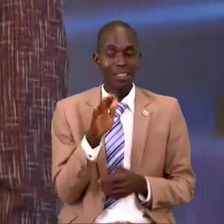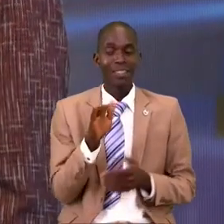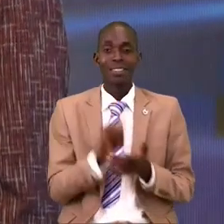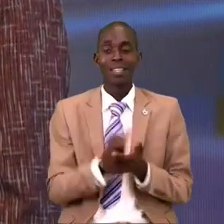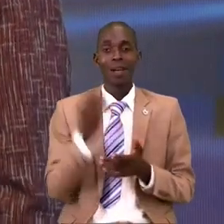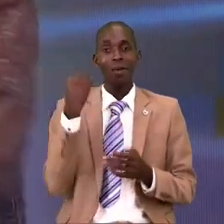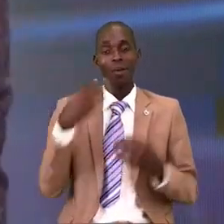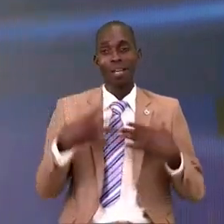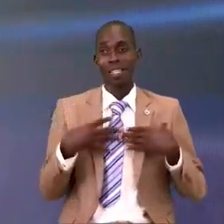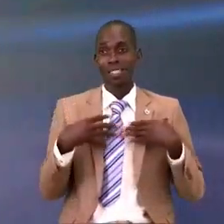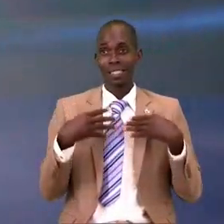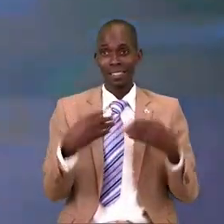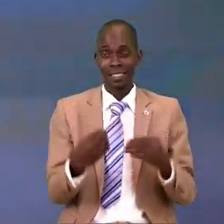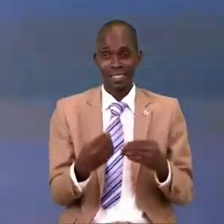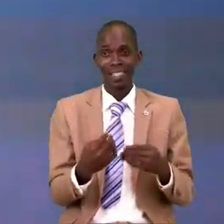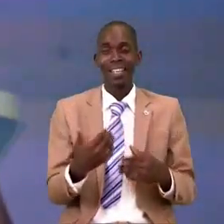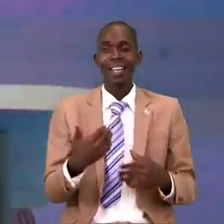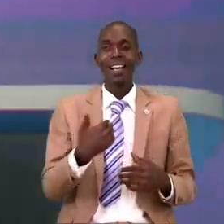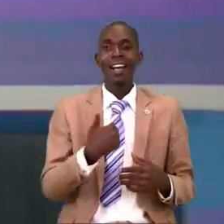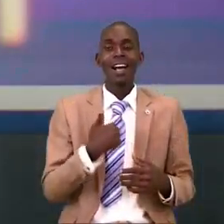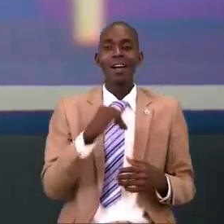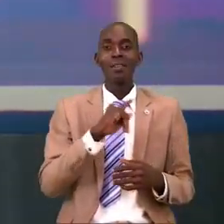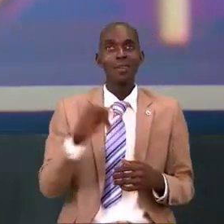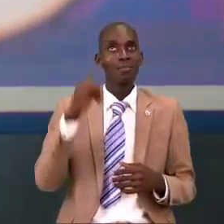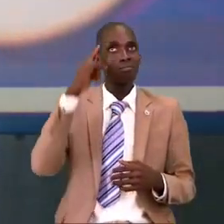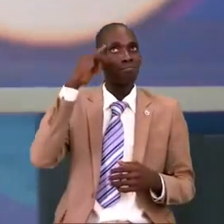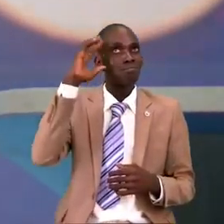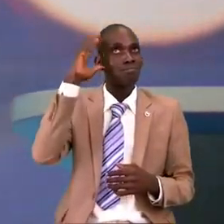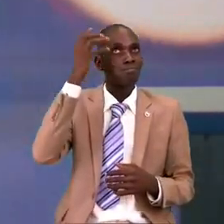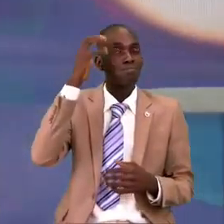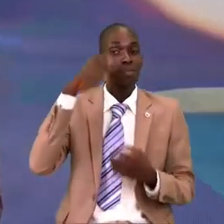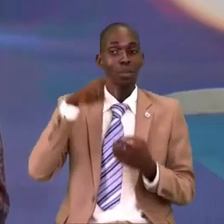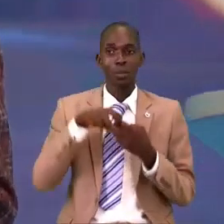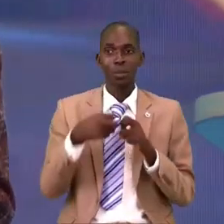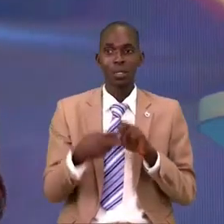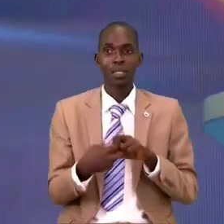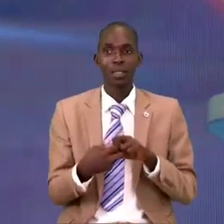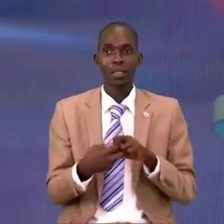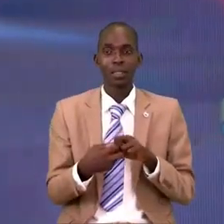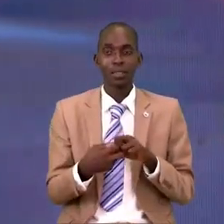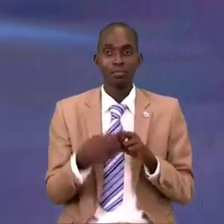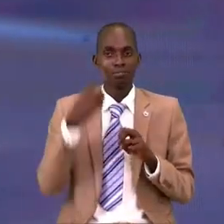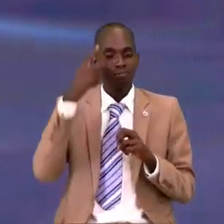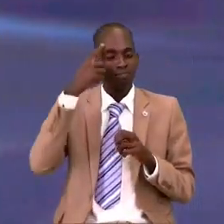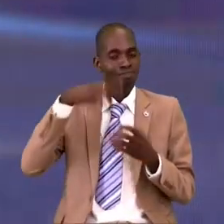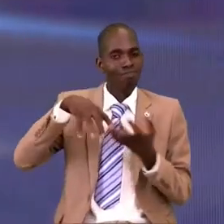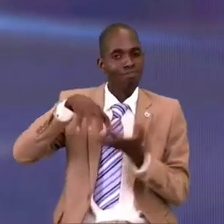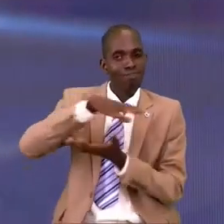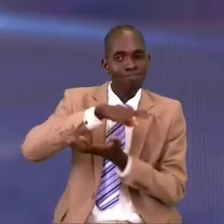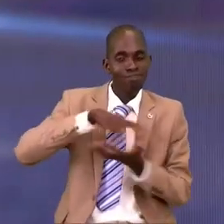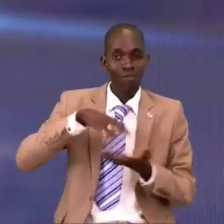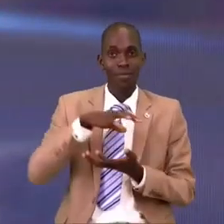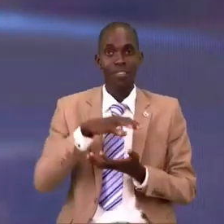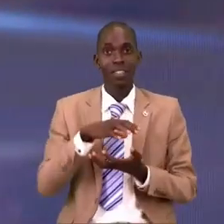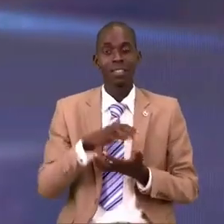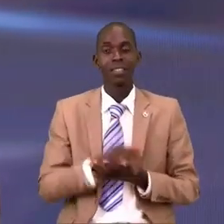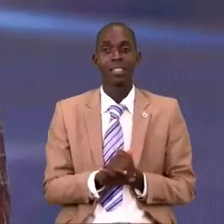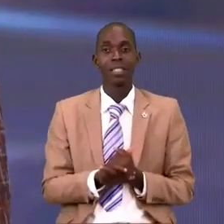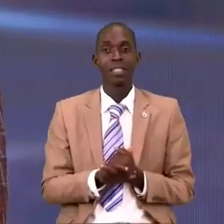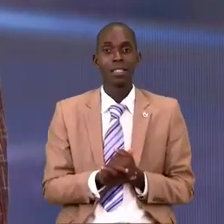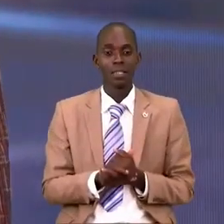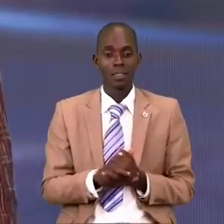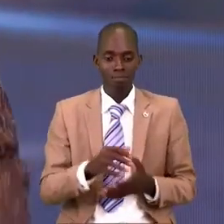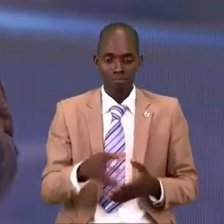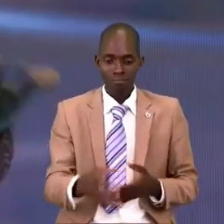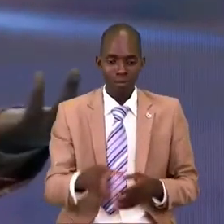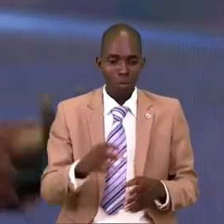insane, picking things on the street, on the road, eating all those